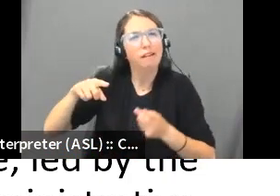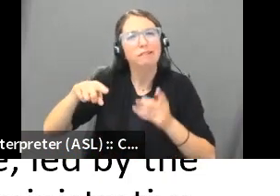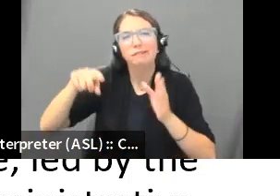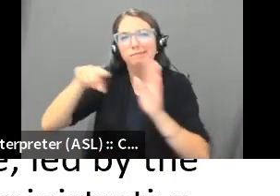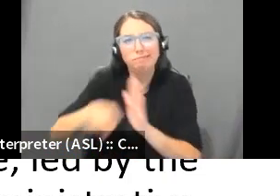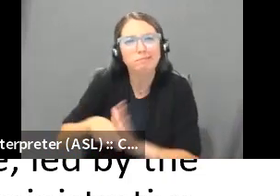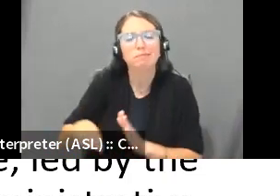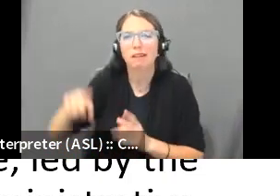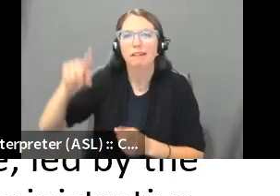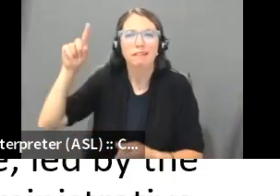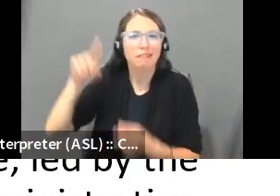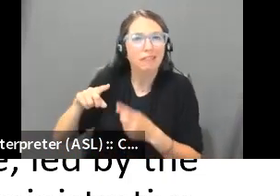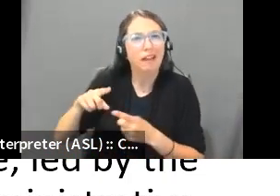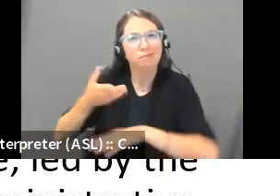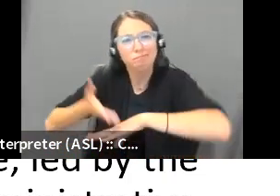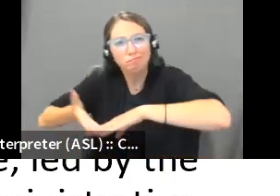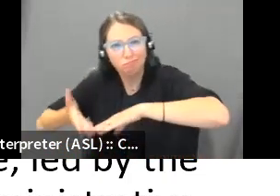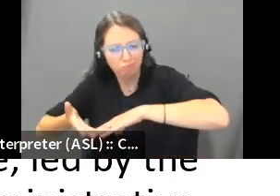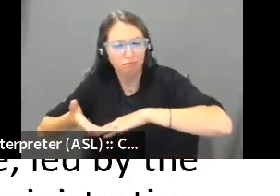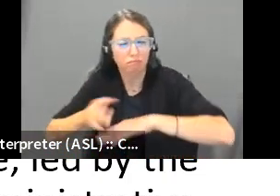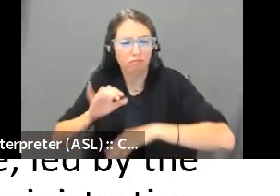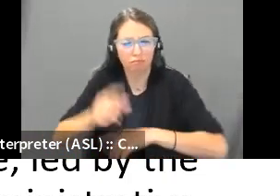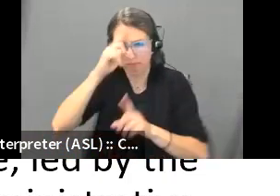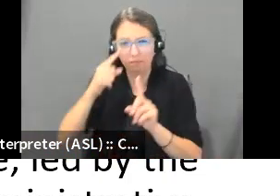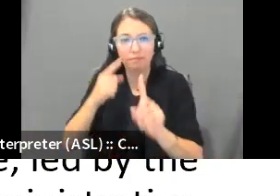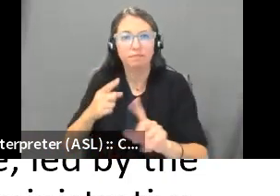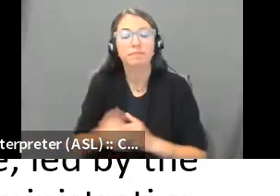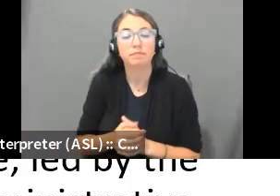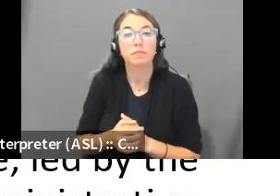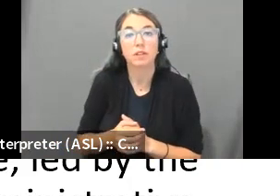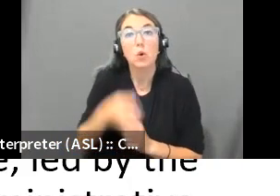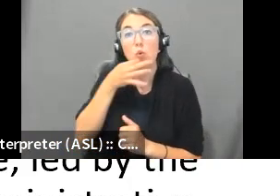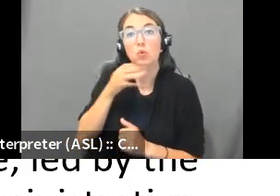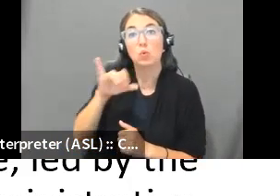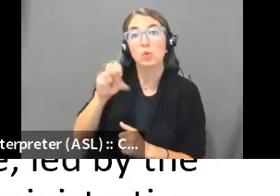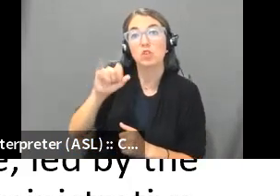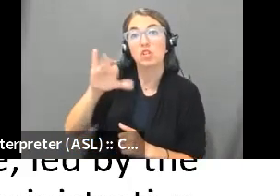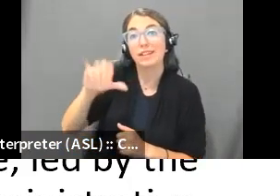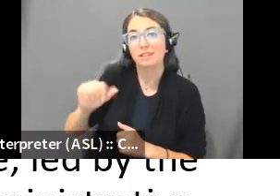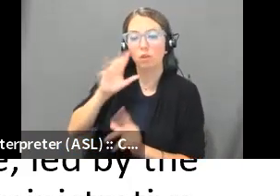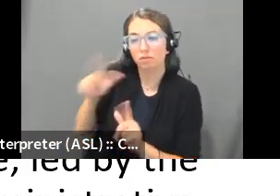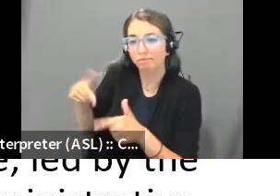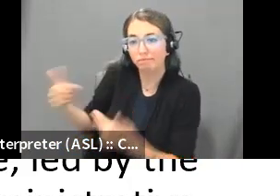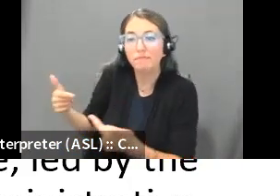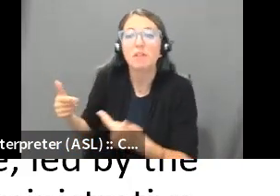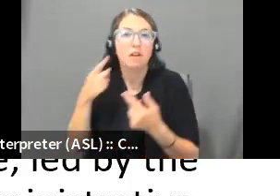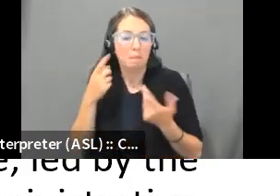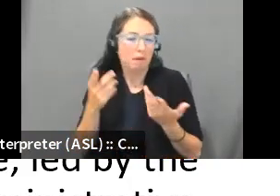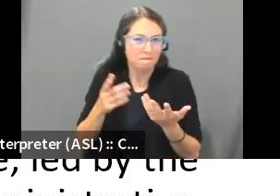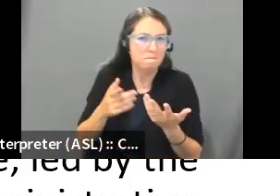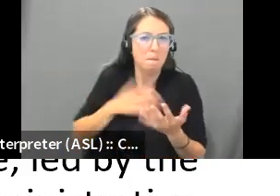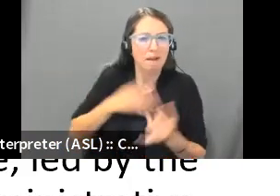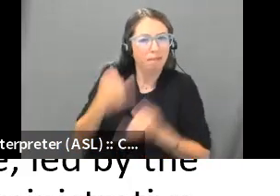last thing before I'll shift over to Jess again to wrap up our portion of the presentation is to give a quick use case to kind of bring this all